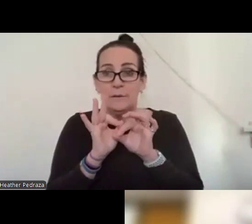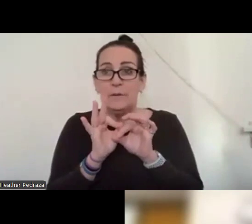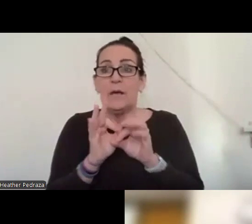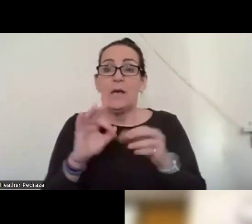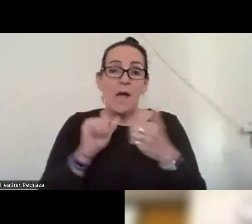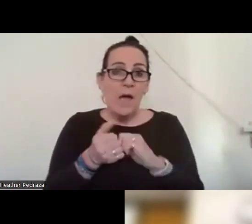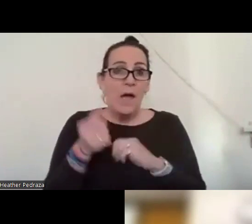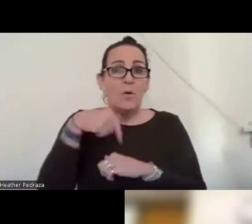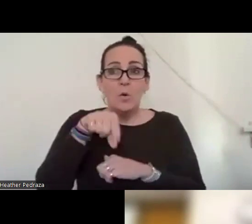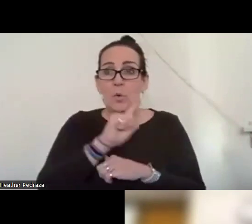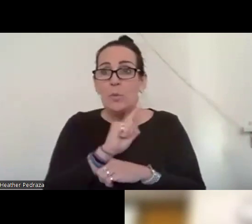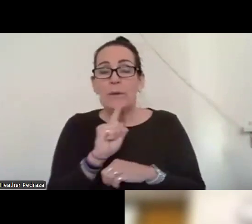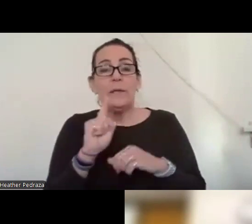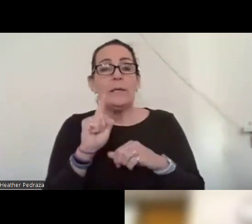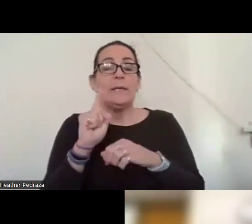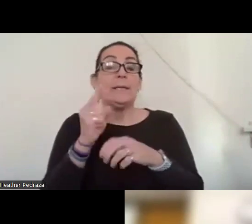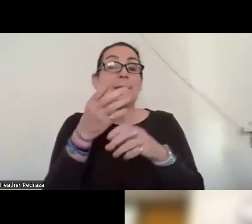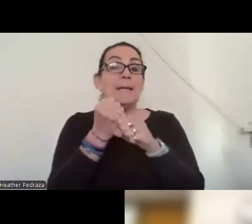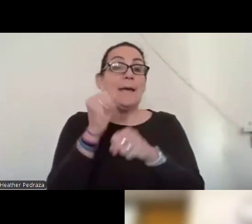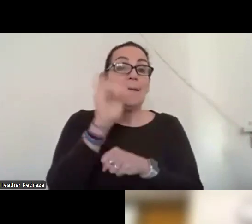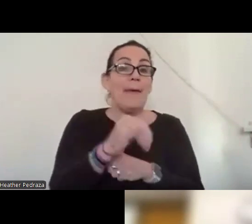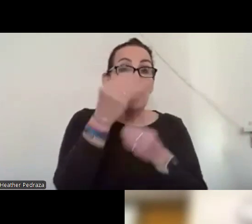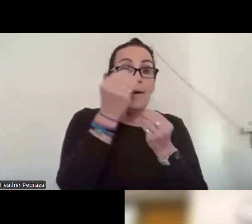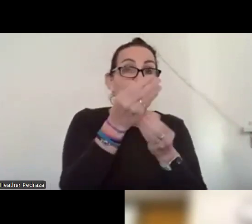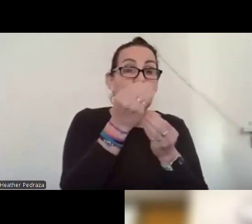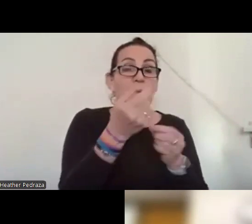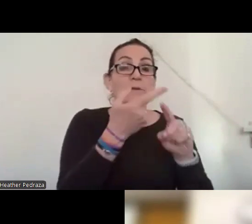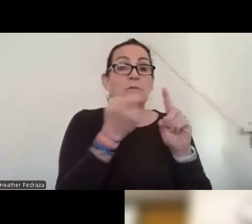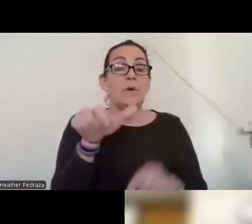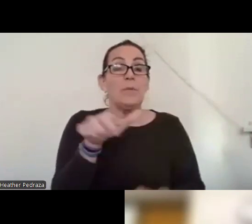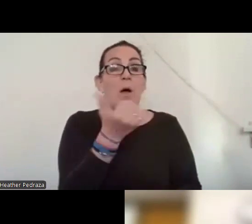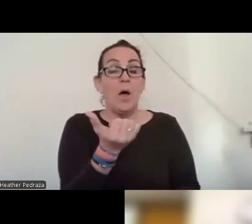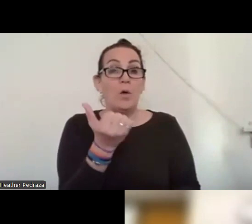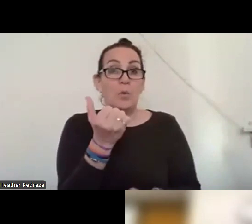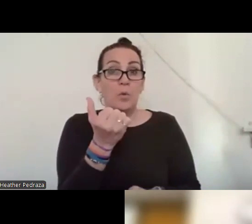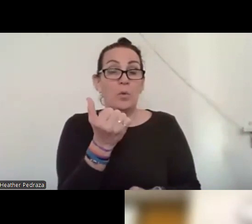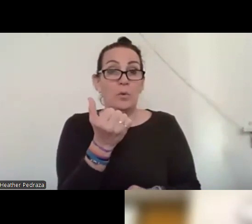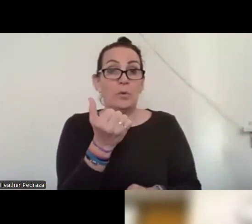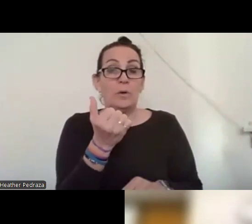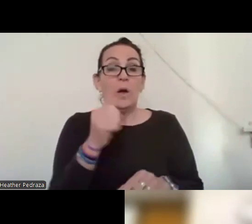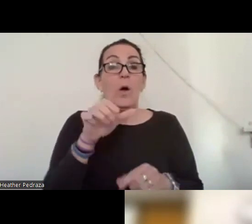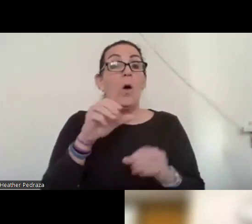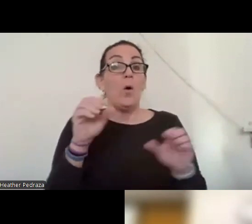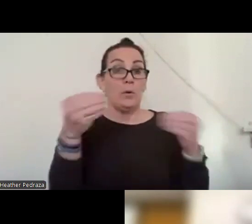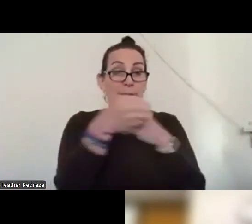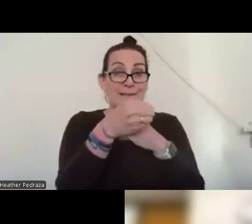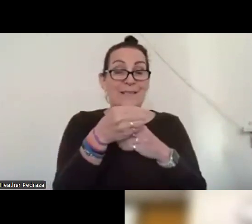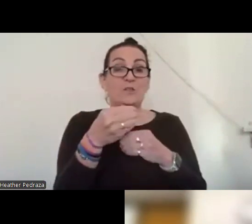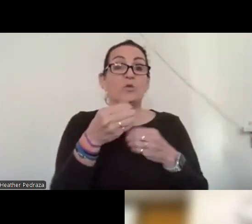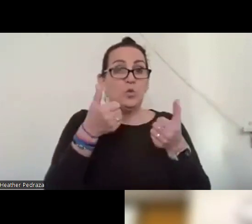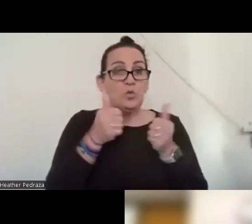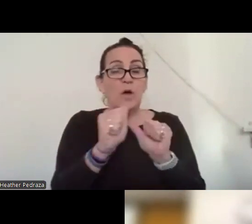take the information from the Alzheimer's Association and other organizations out there that are trying to promote wellness, and